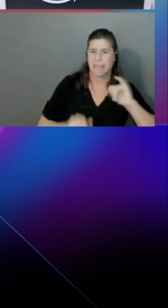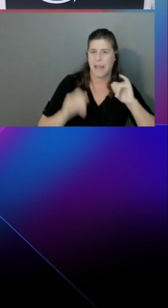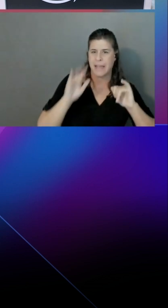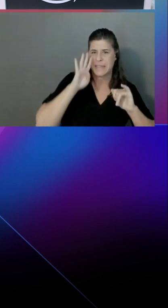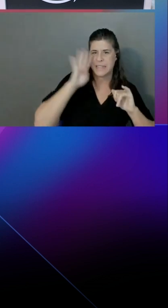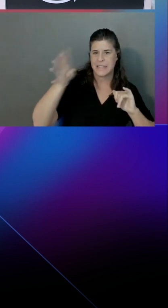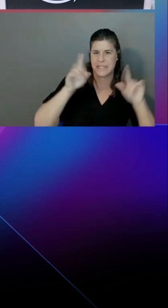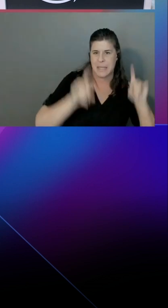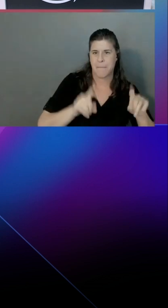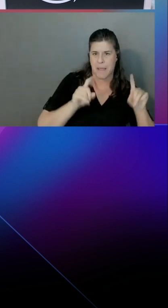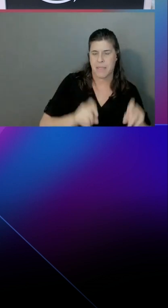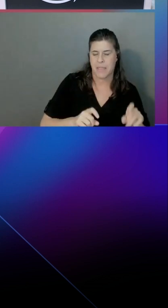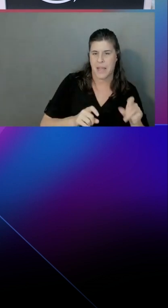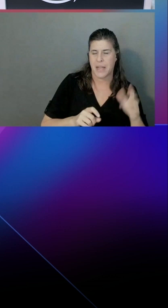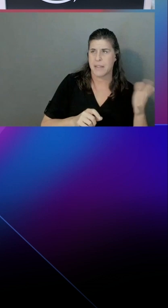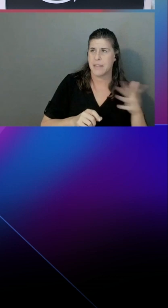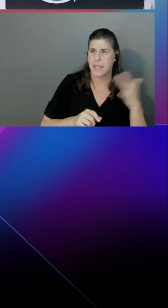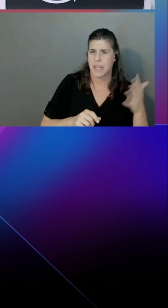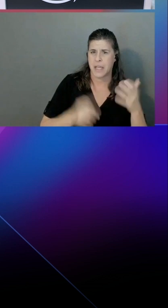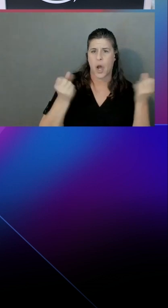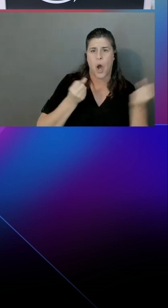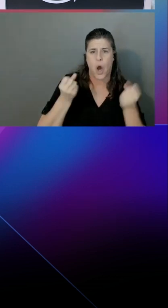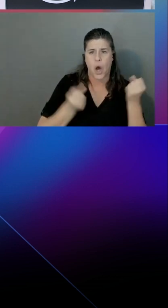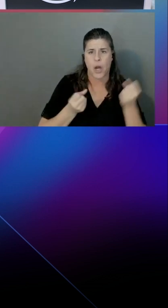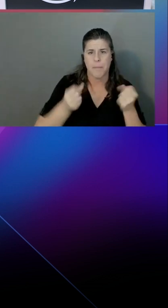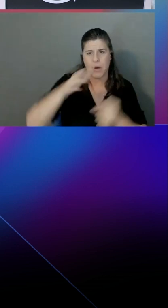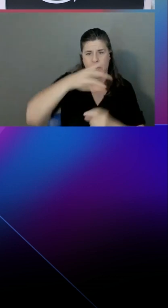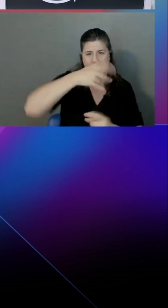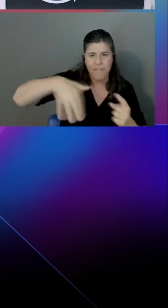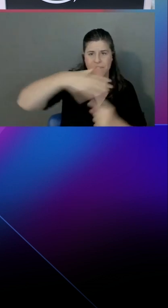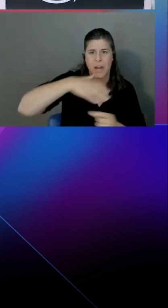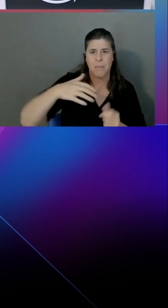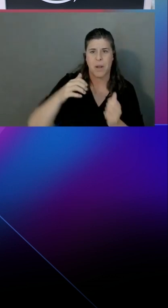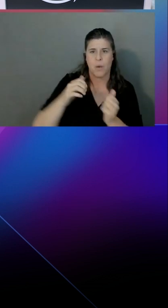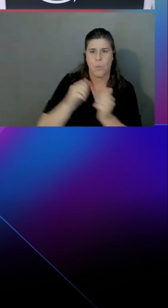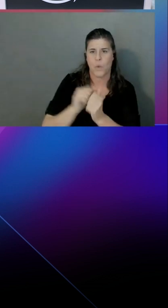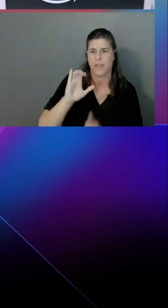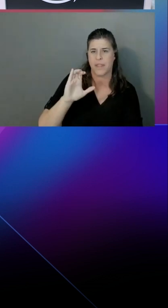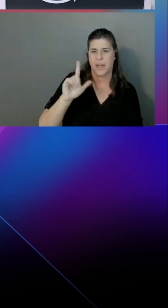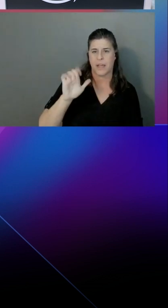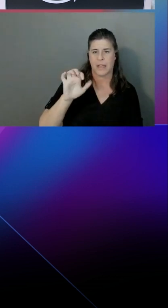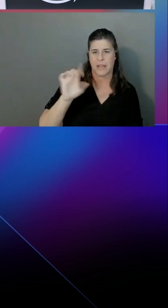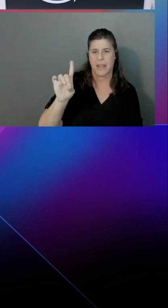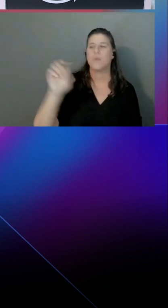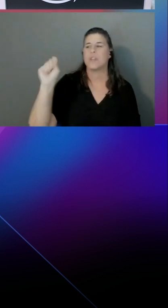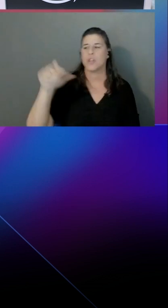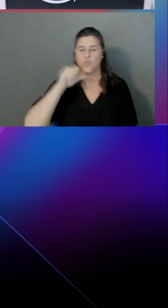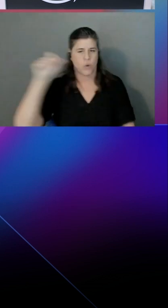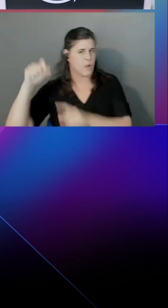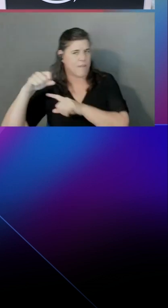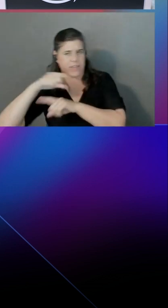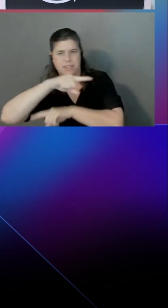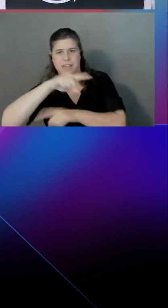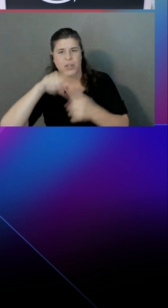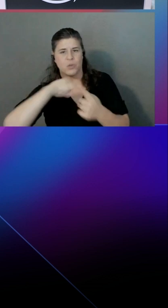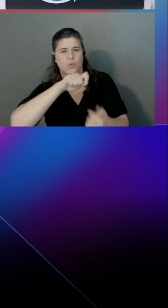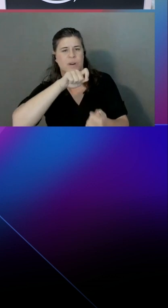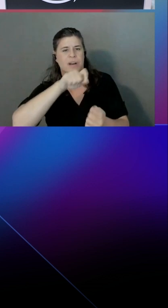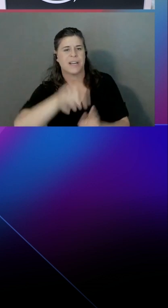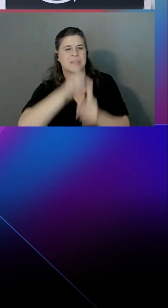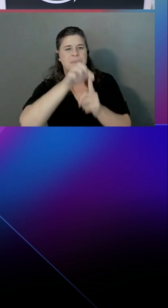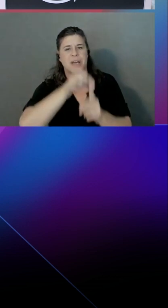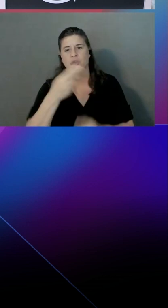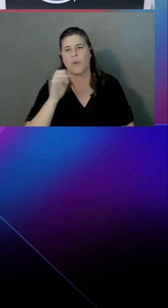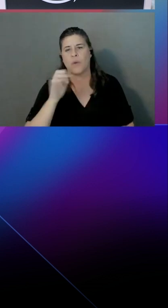simulate the automotive environment in the cloud. Exactly, and you don't have to deploy it to a specialized, what we call a hill rig or a test rig on a